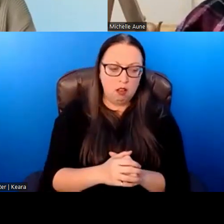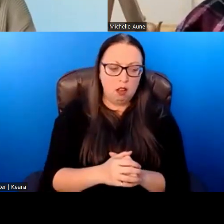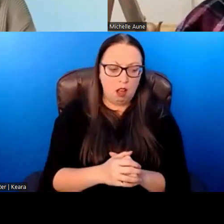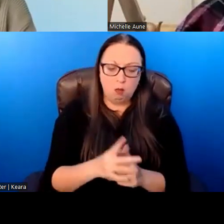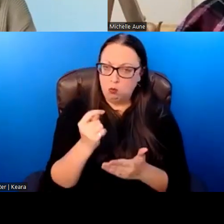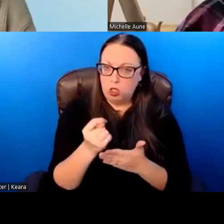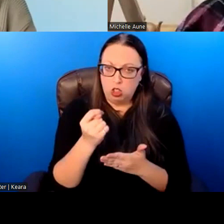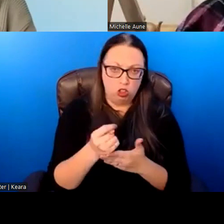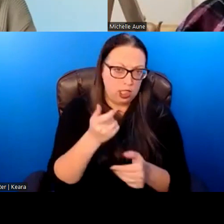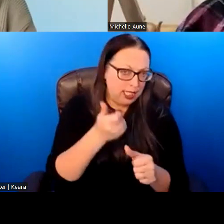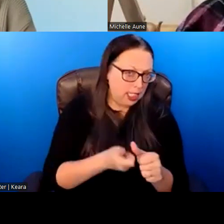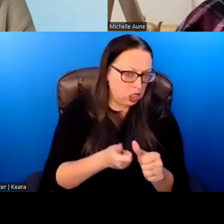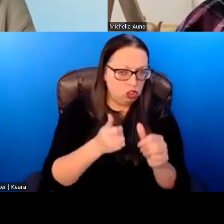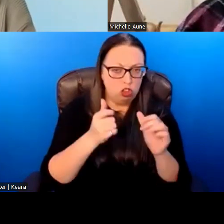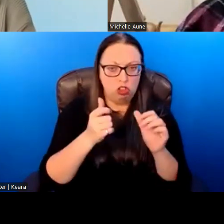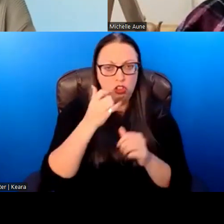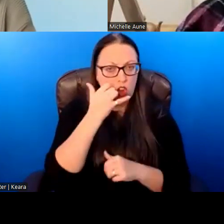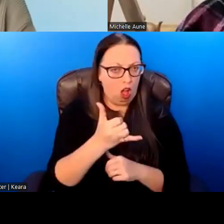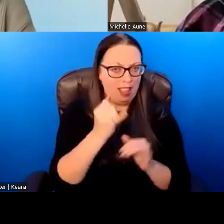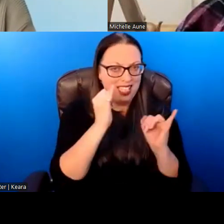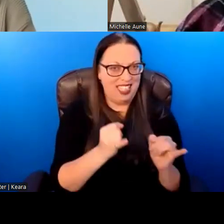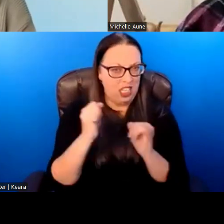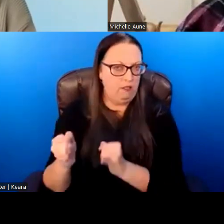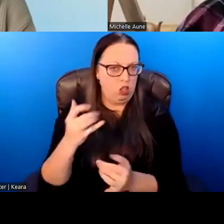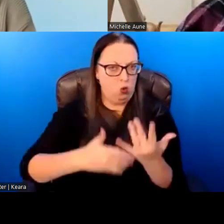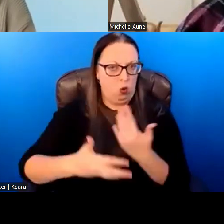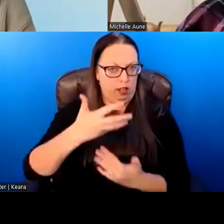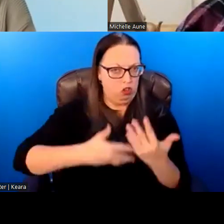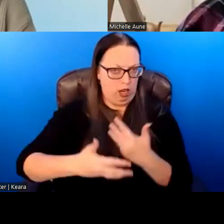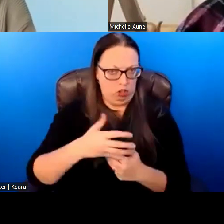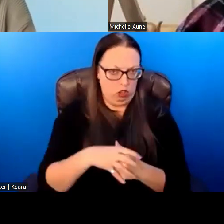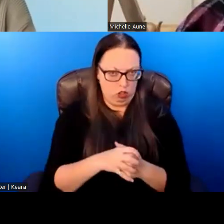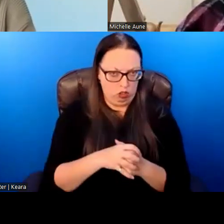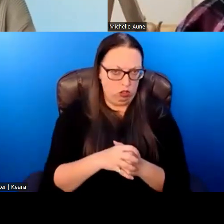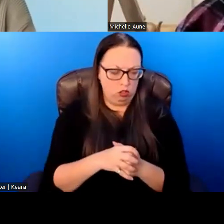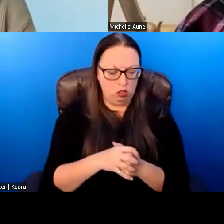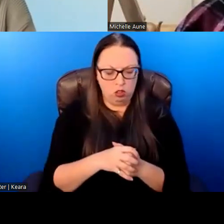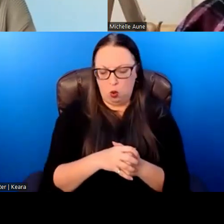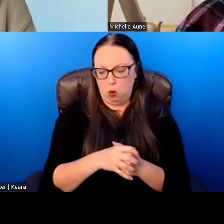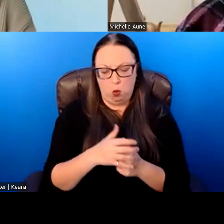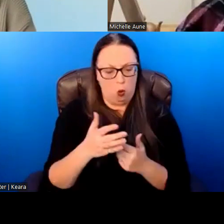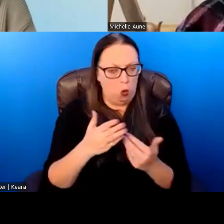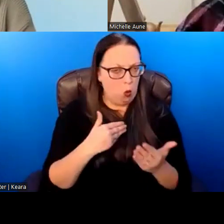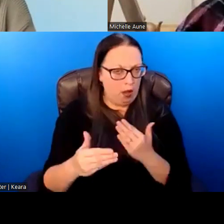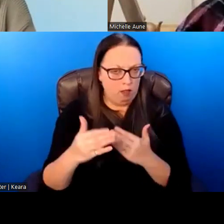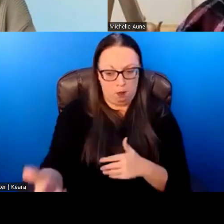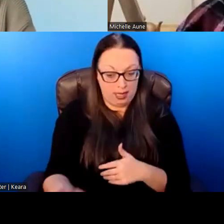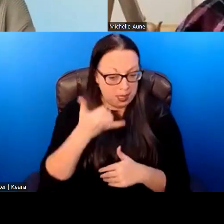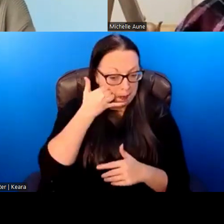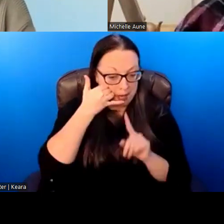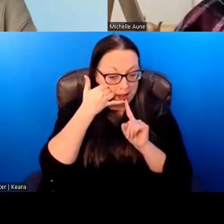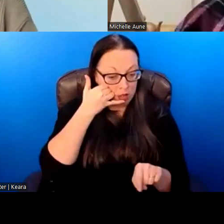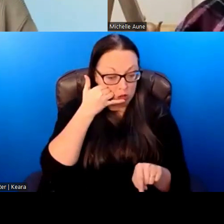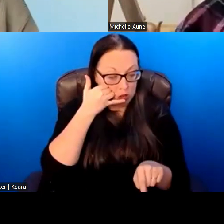each call as an individual interaction, and whoever picks up is who picks up. And so